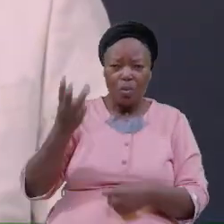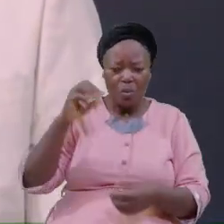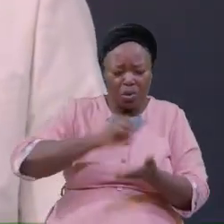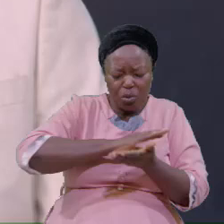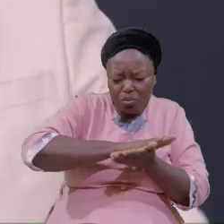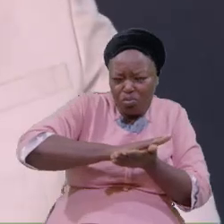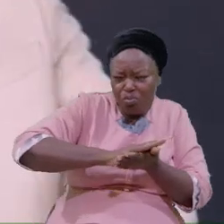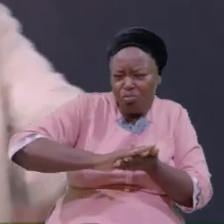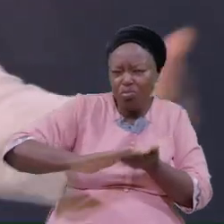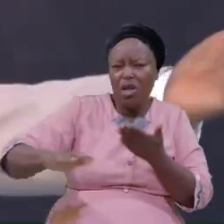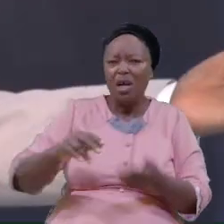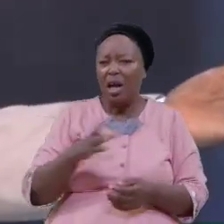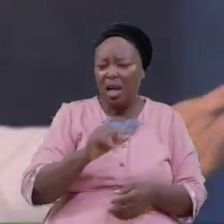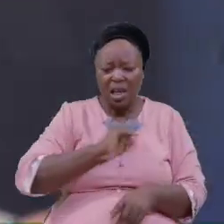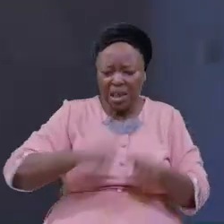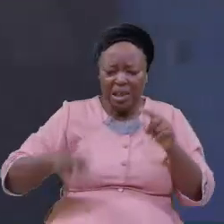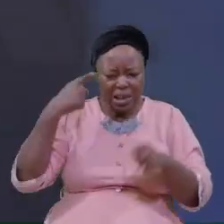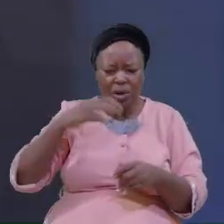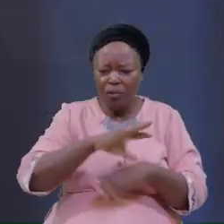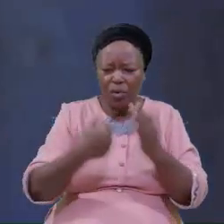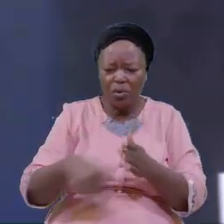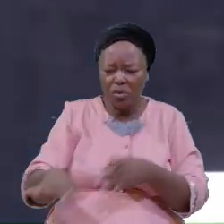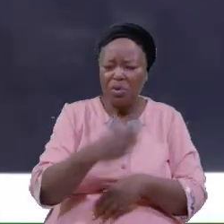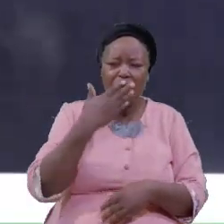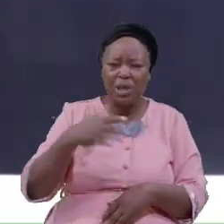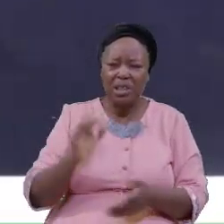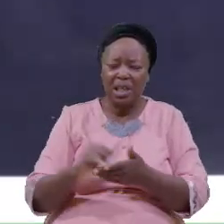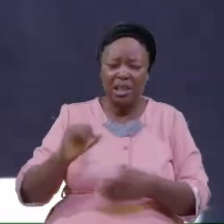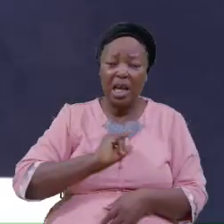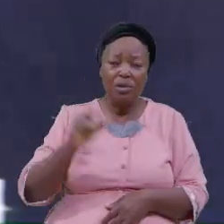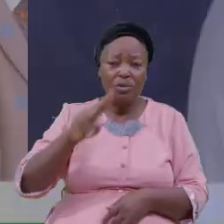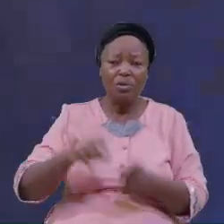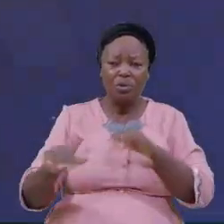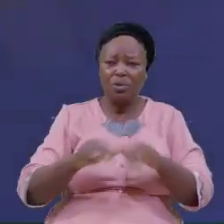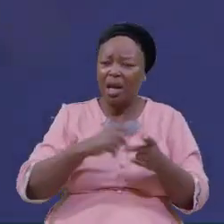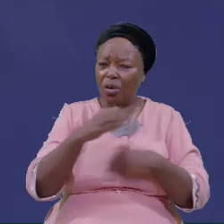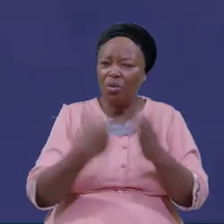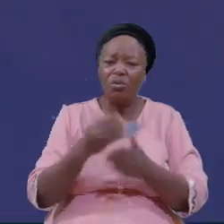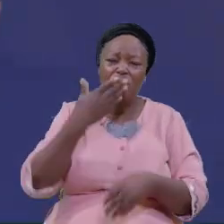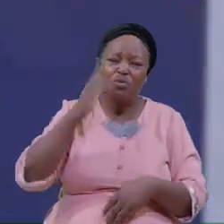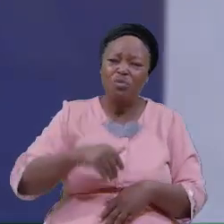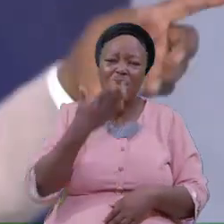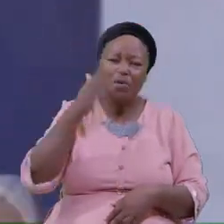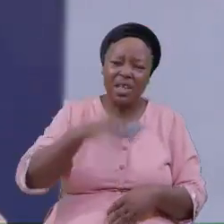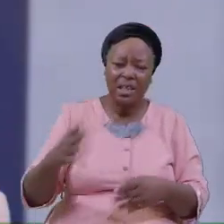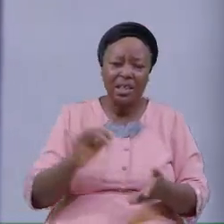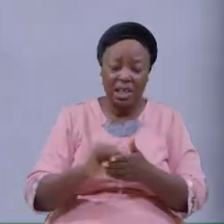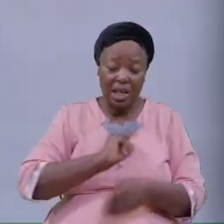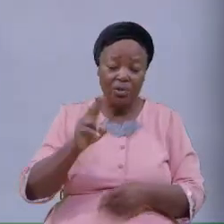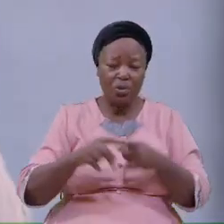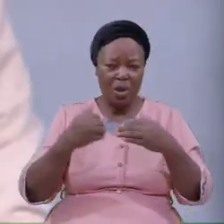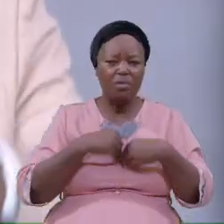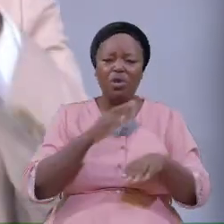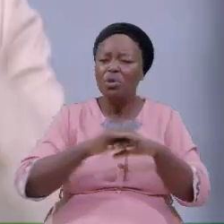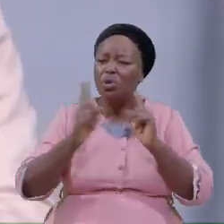things I used to do. I couldn't think of those immoral things I used to have. Don't talk about 40 years.